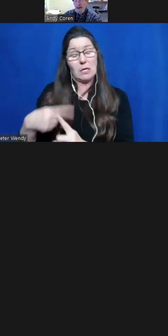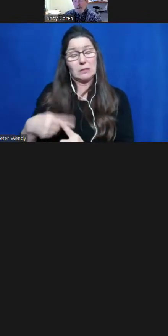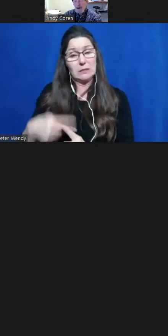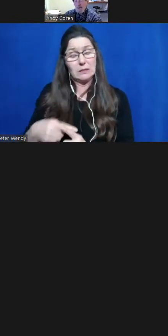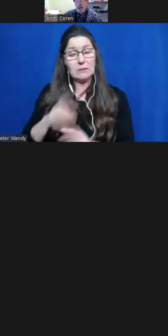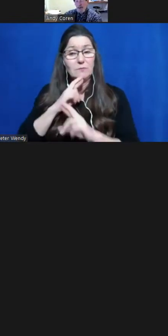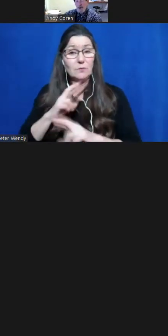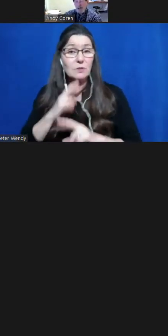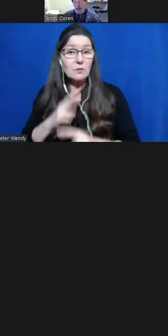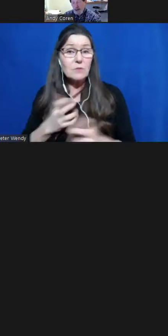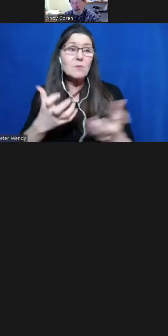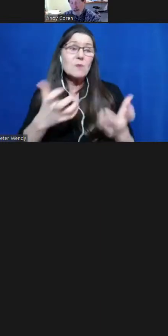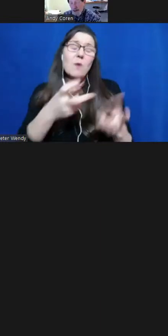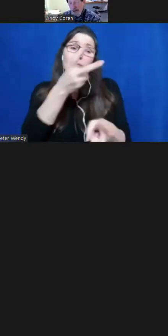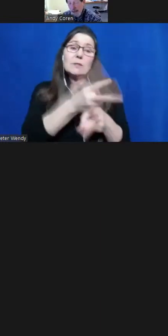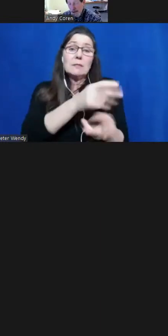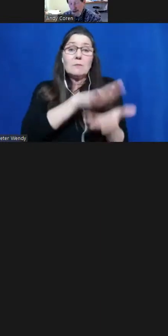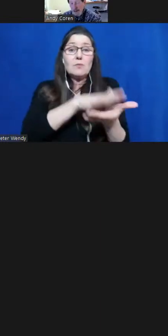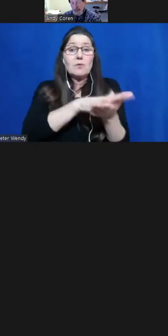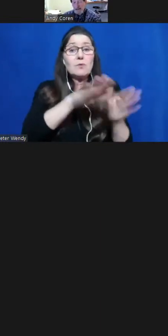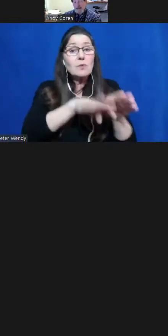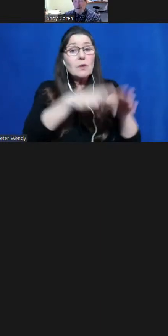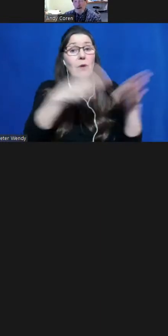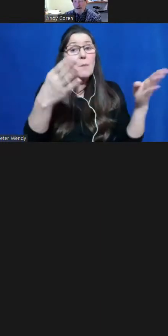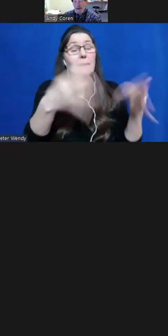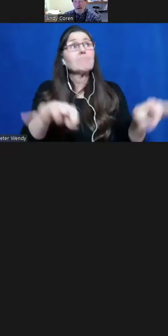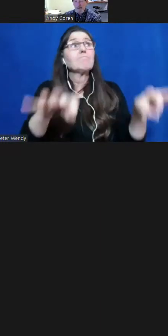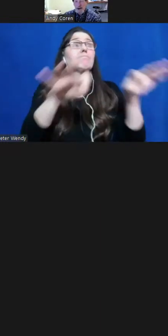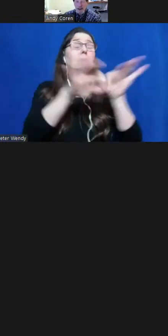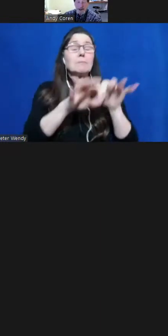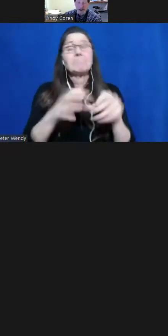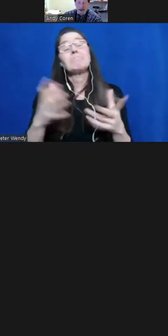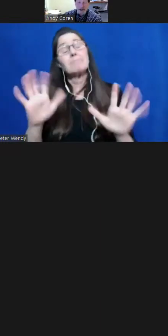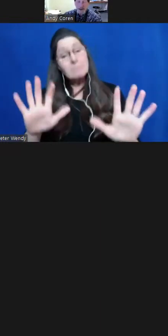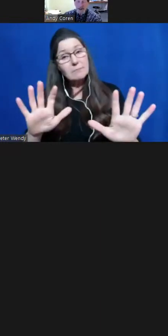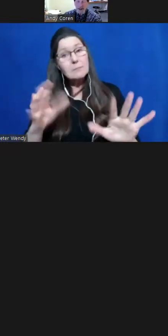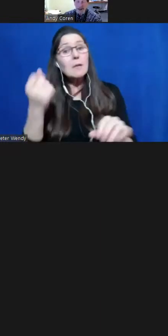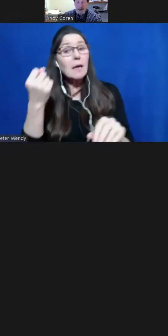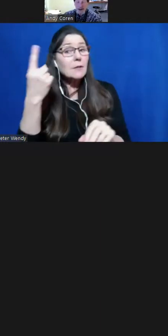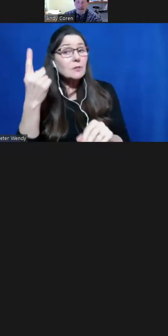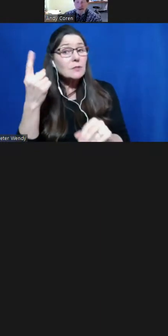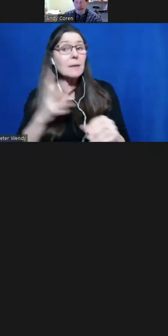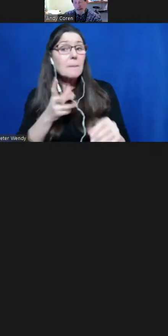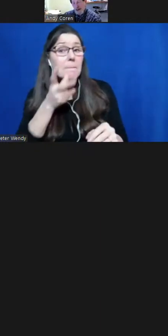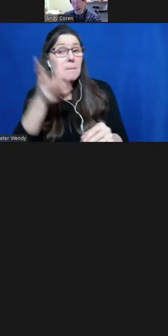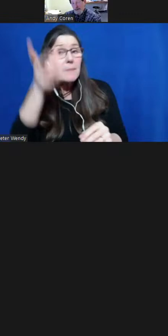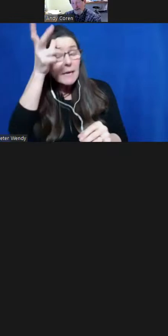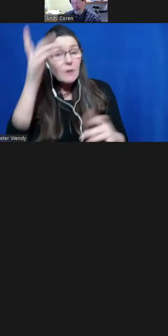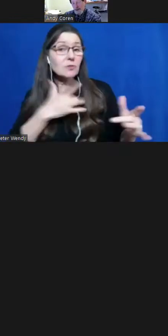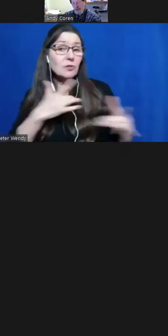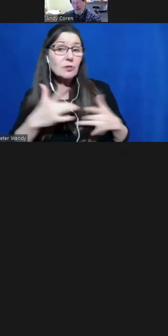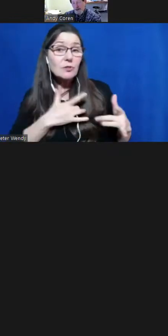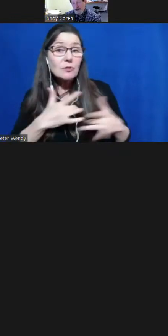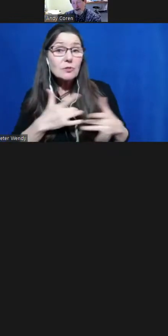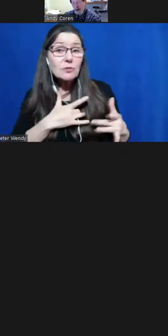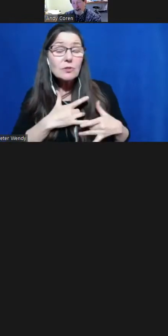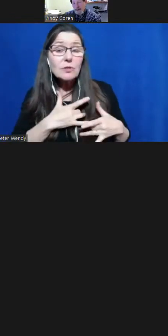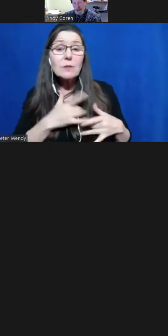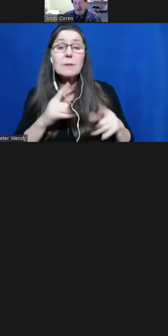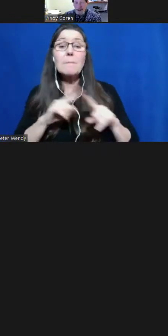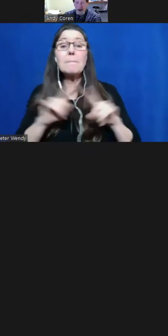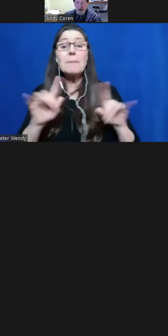open. I can understand that the parents are very concerned, but as from